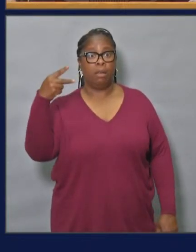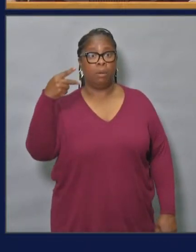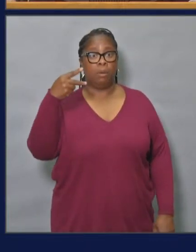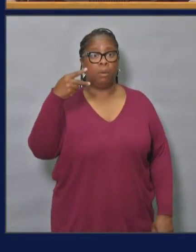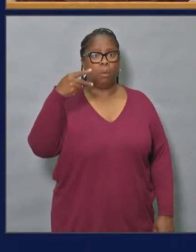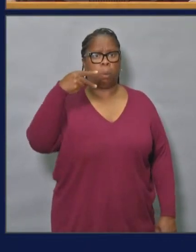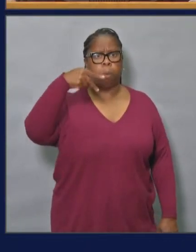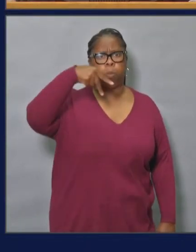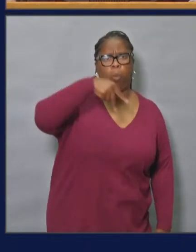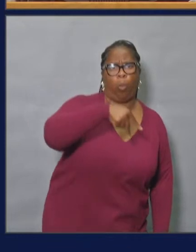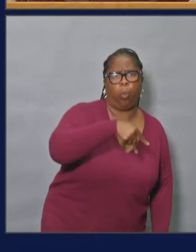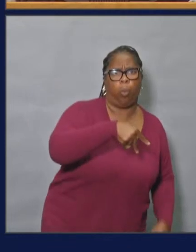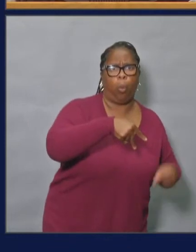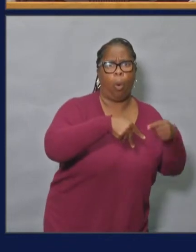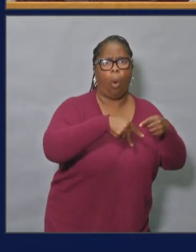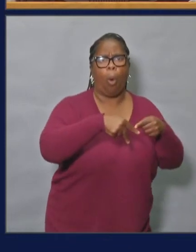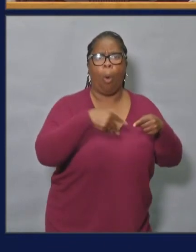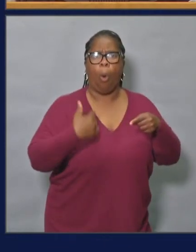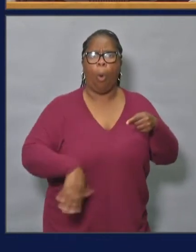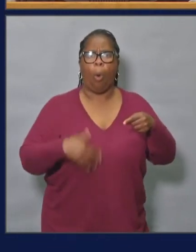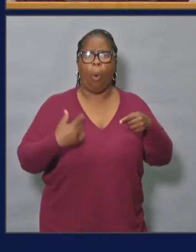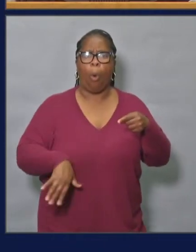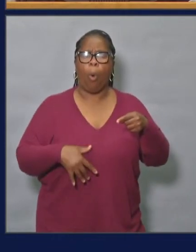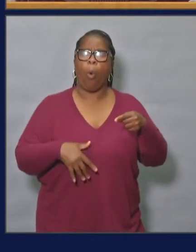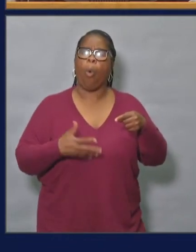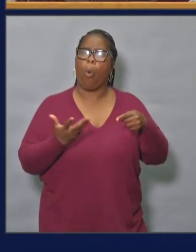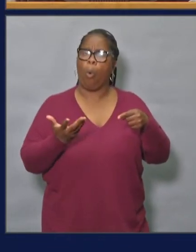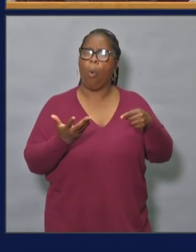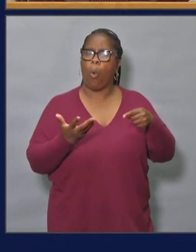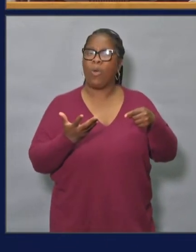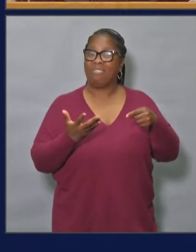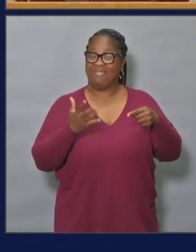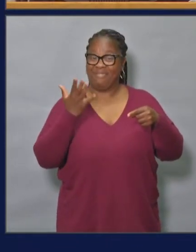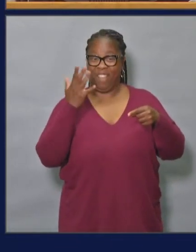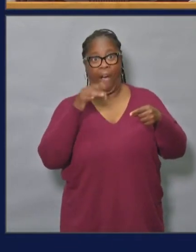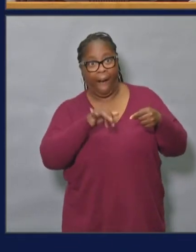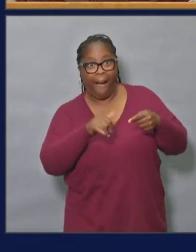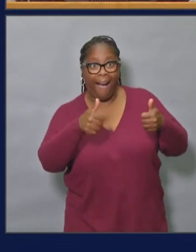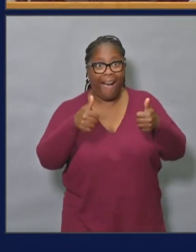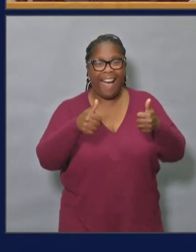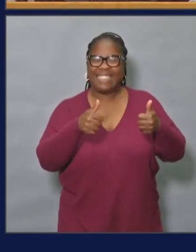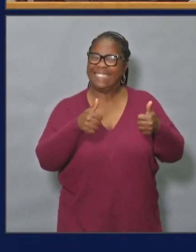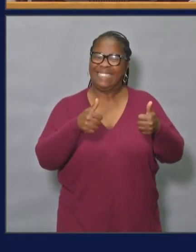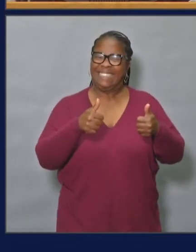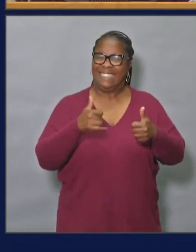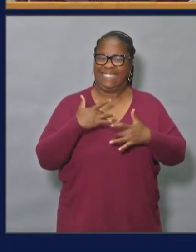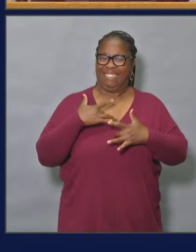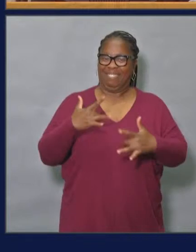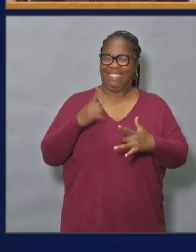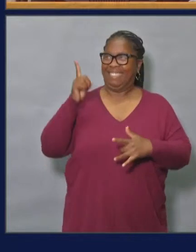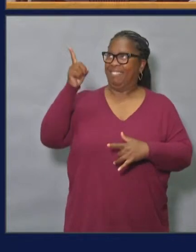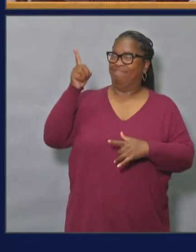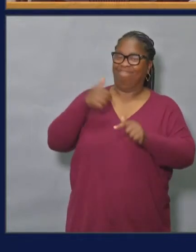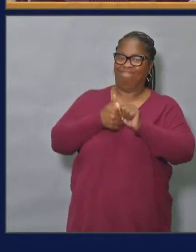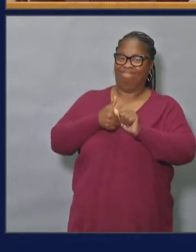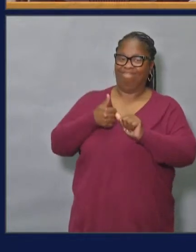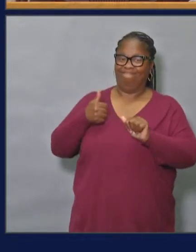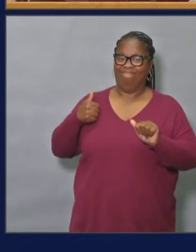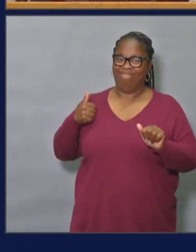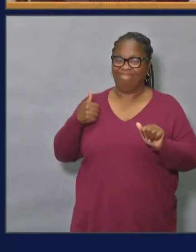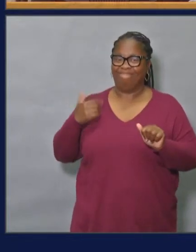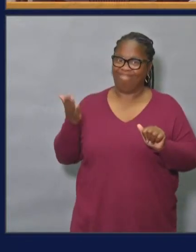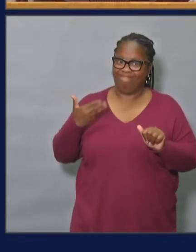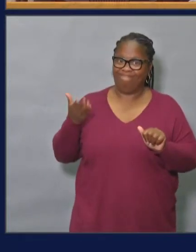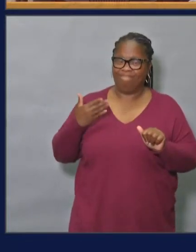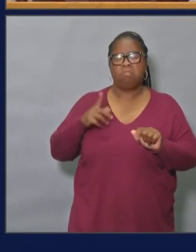few days are probably reflective of a lag in reporting. But even if we take this into account,